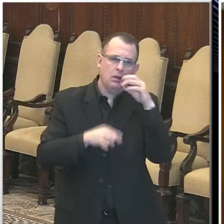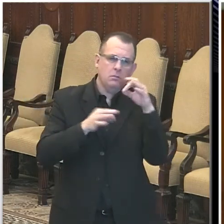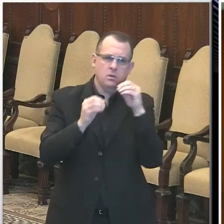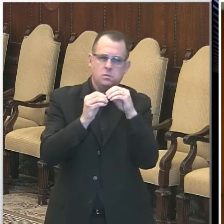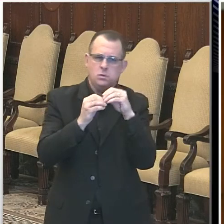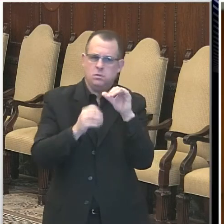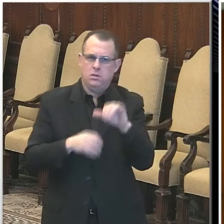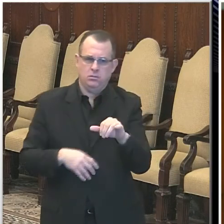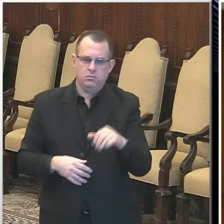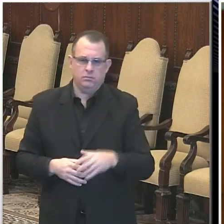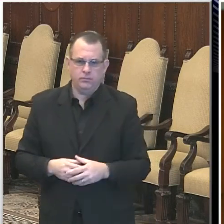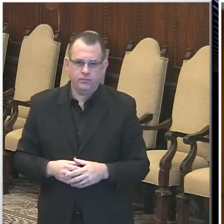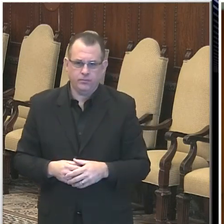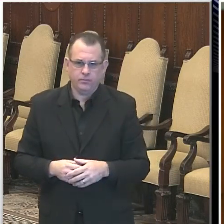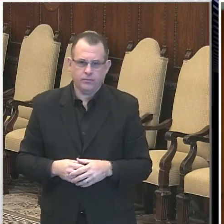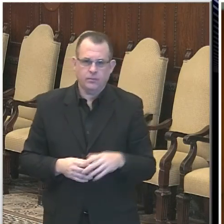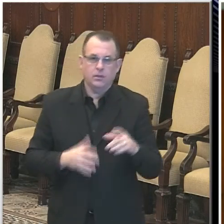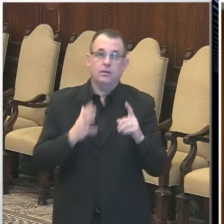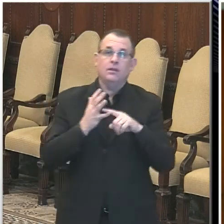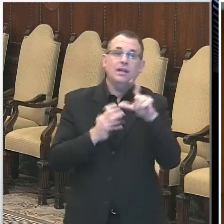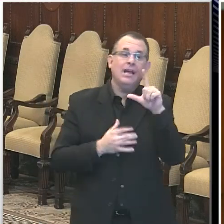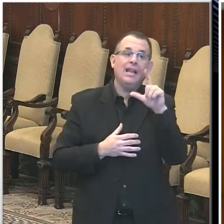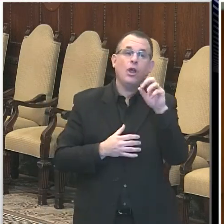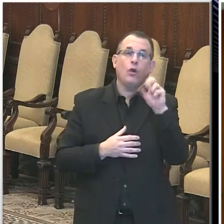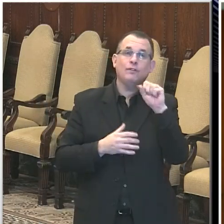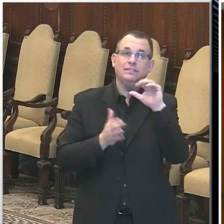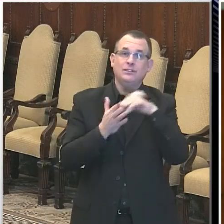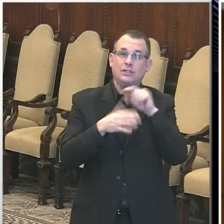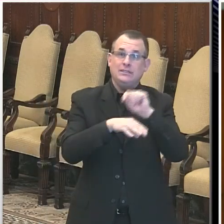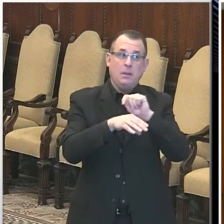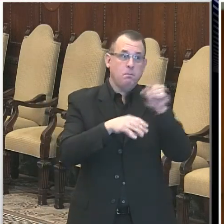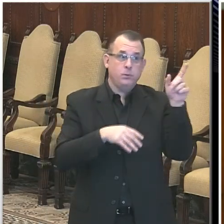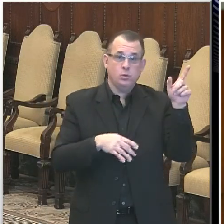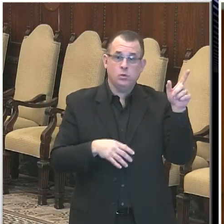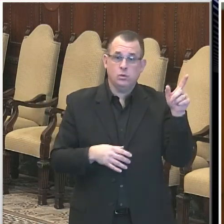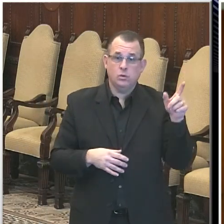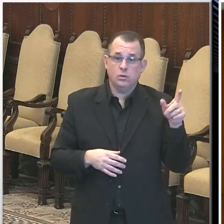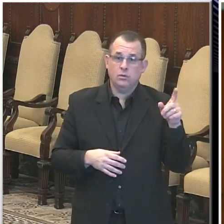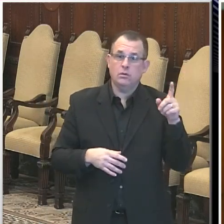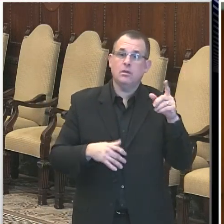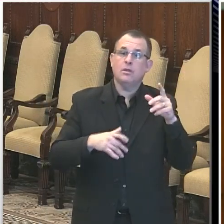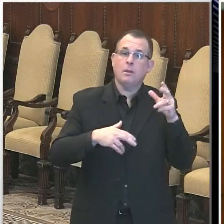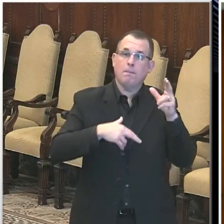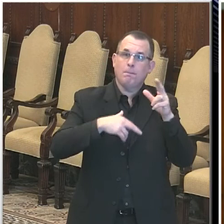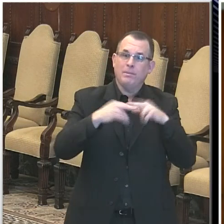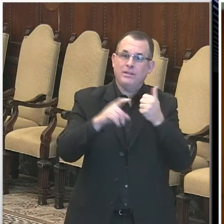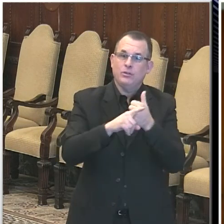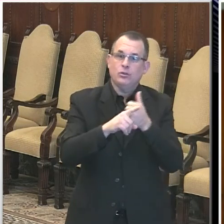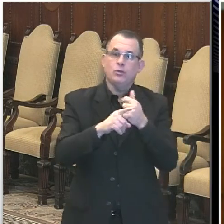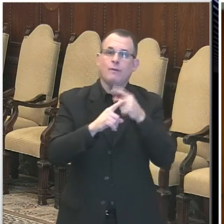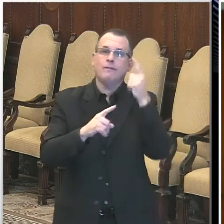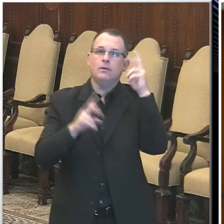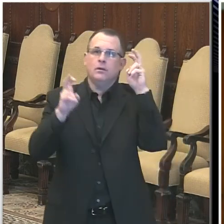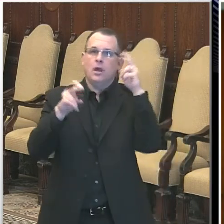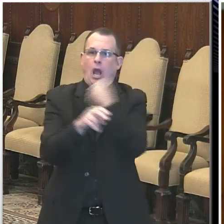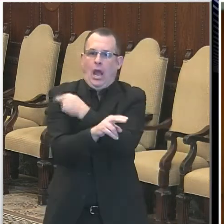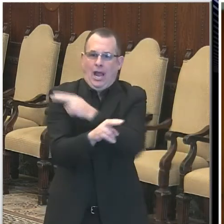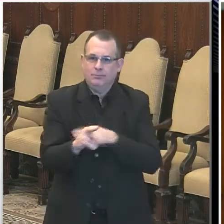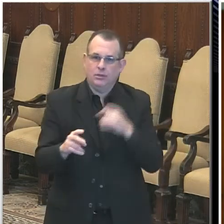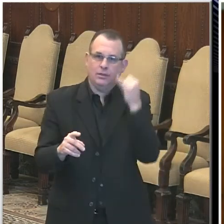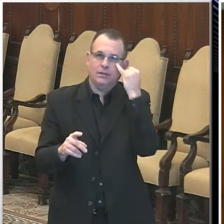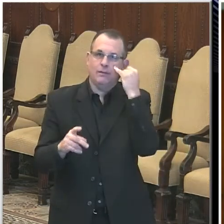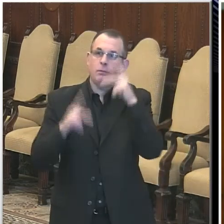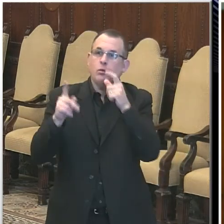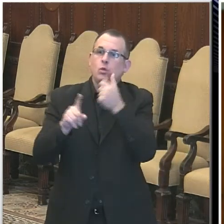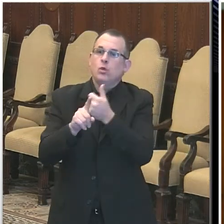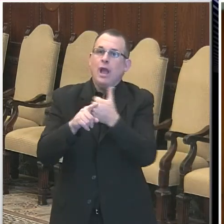The Leocore Center is built to be a hospital, and it's built to be a hospital for patients with the coronavirus infection who have already been at other